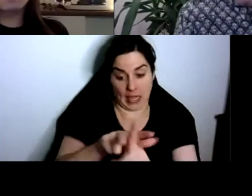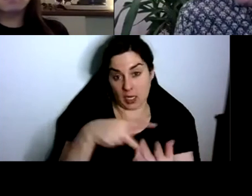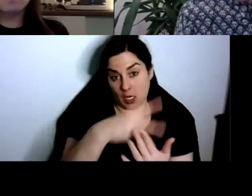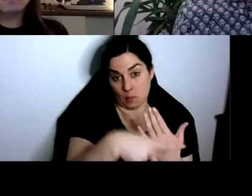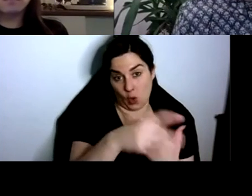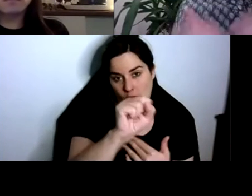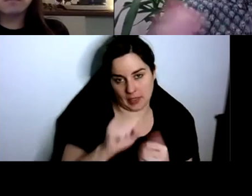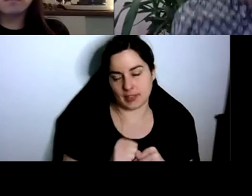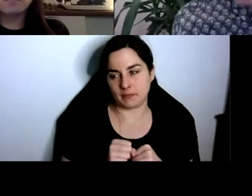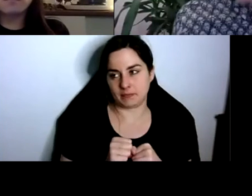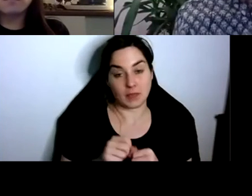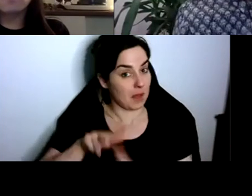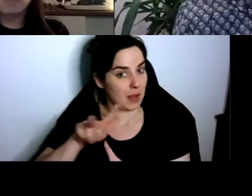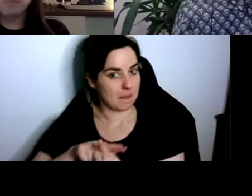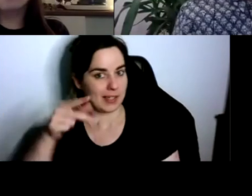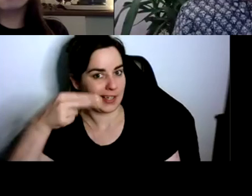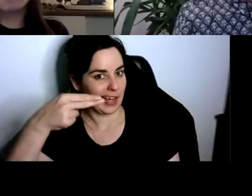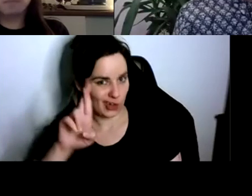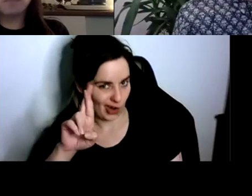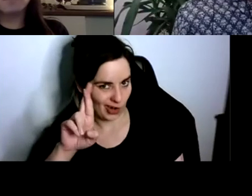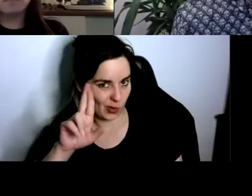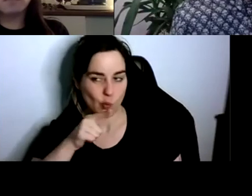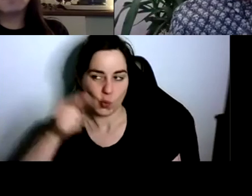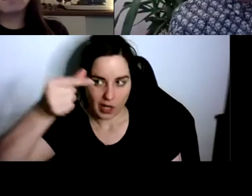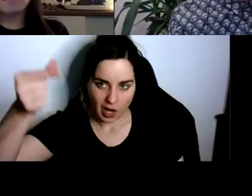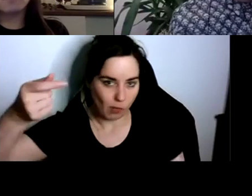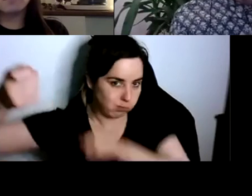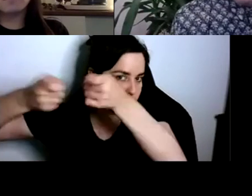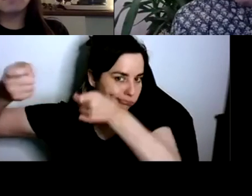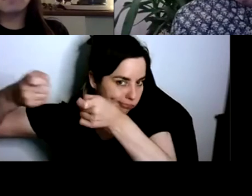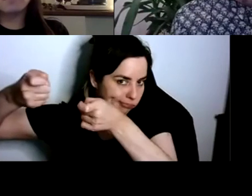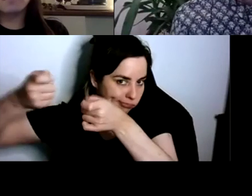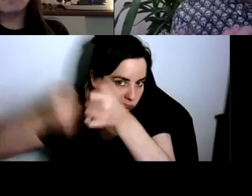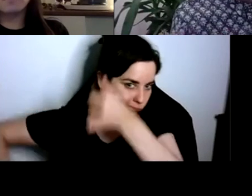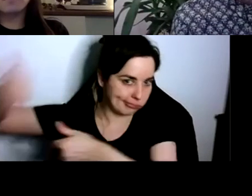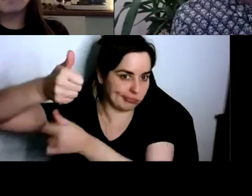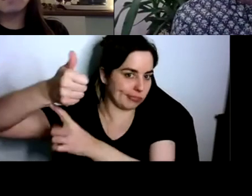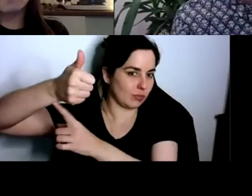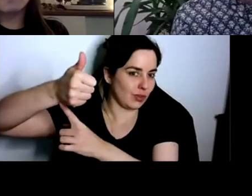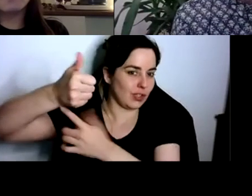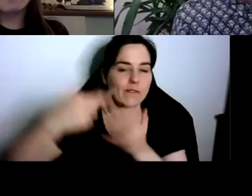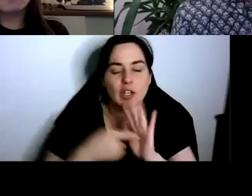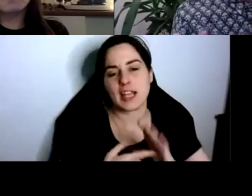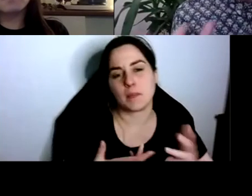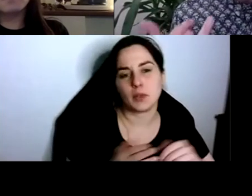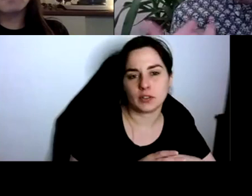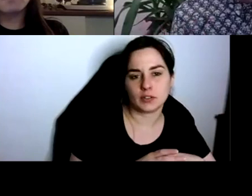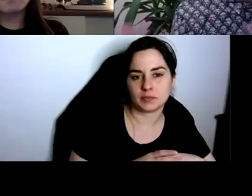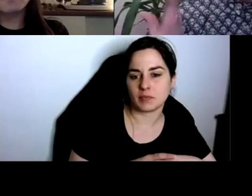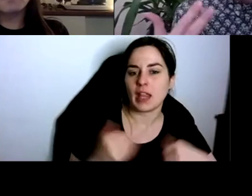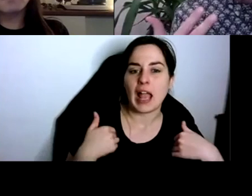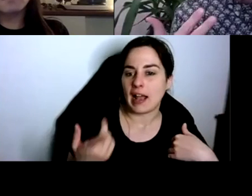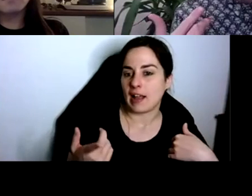HR practices, applying it to governance, you know, like when I see a festival like Jayu, Human Rights Festival, offering unlimited sick